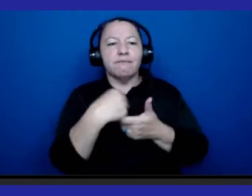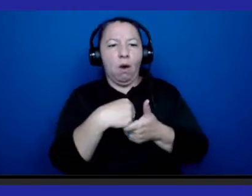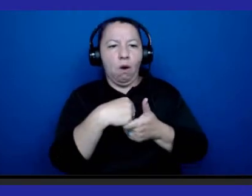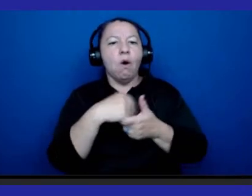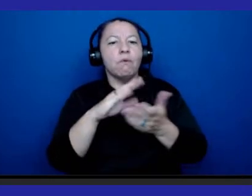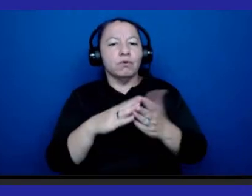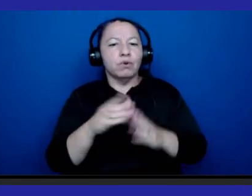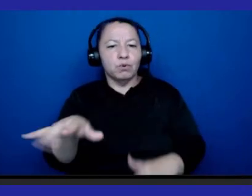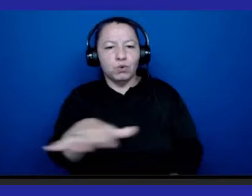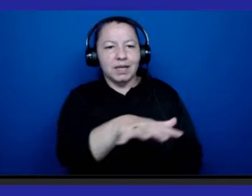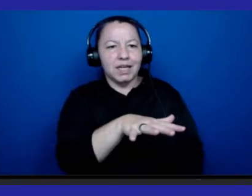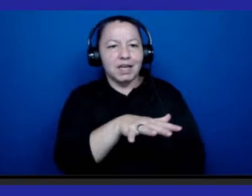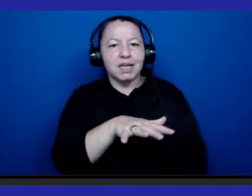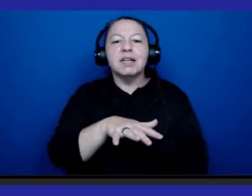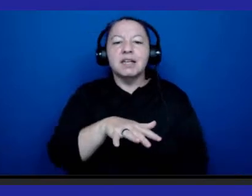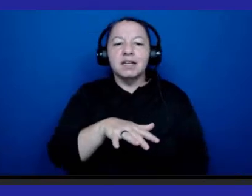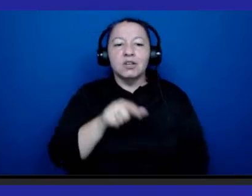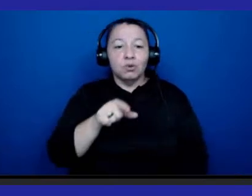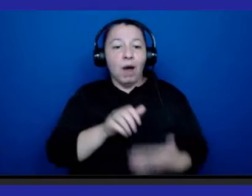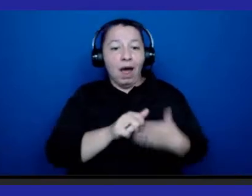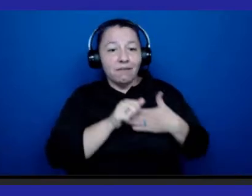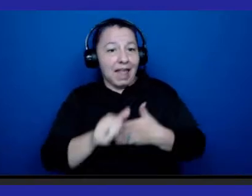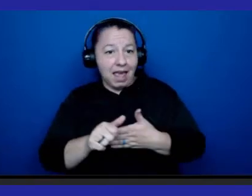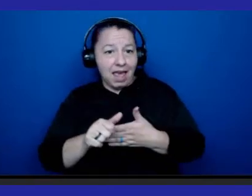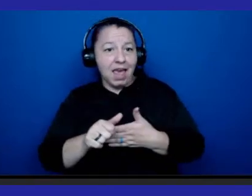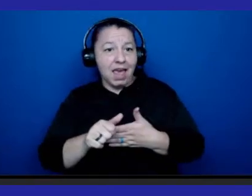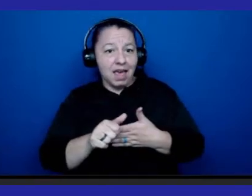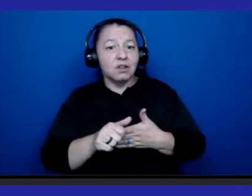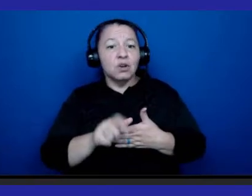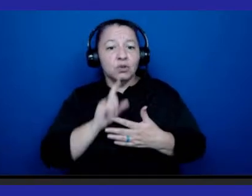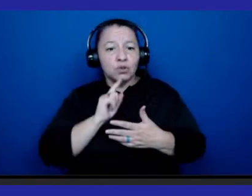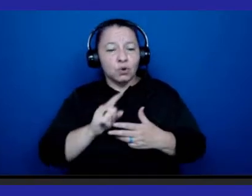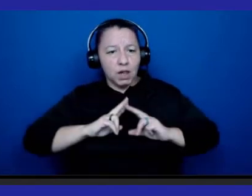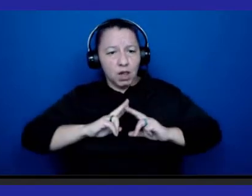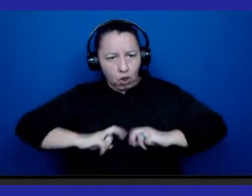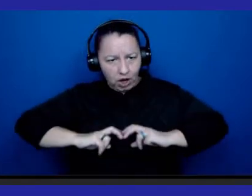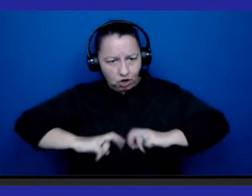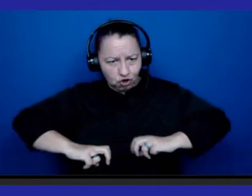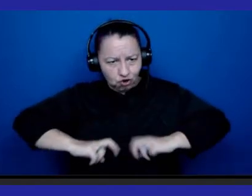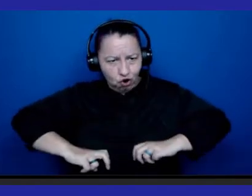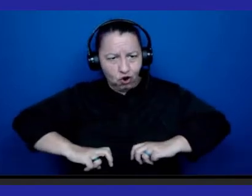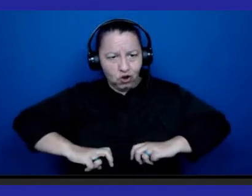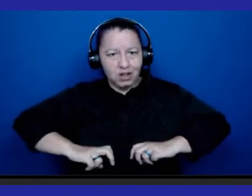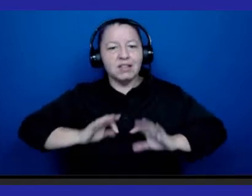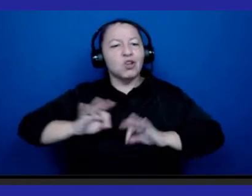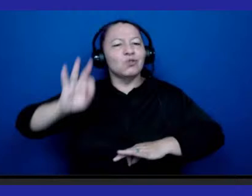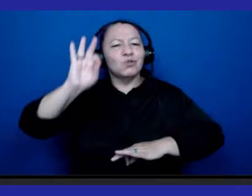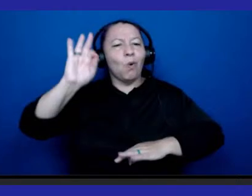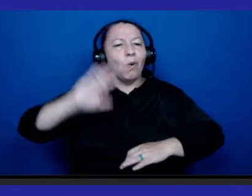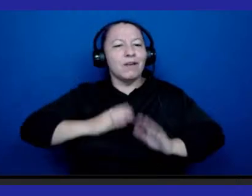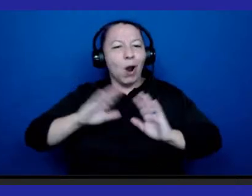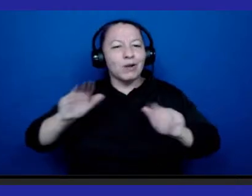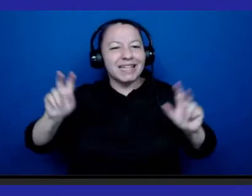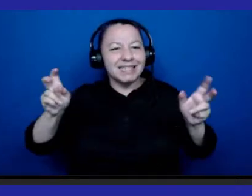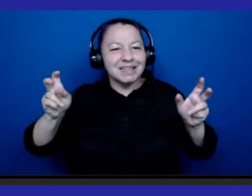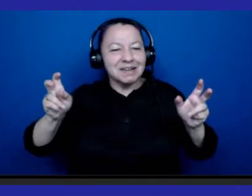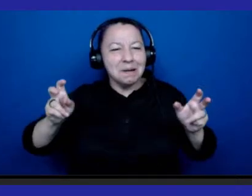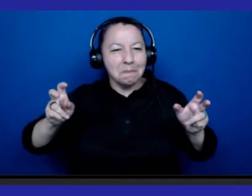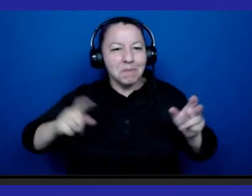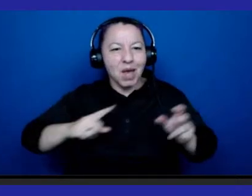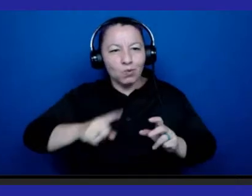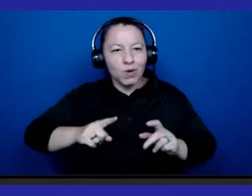you have led to look internally, kind of the soul of our system, and see how